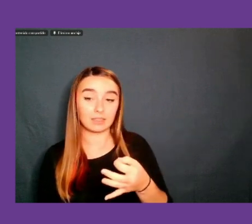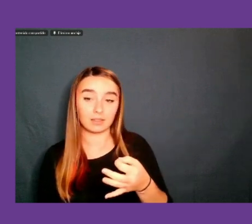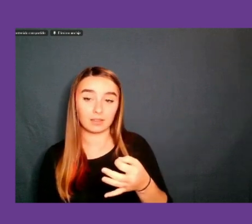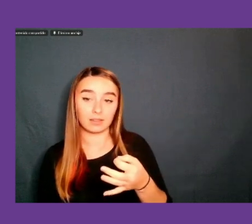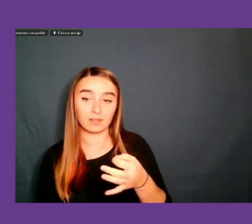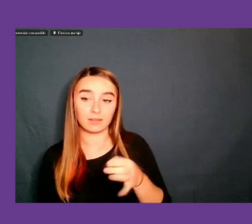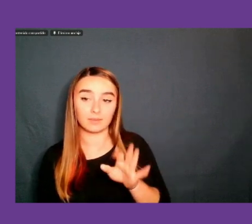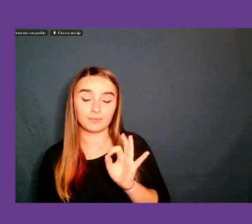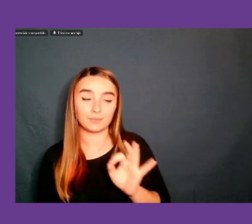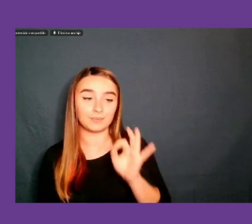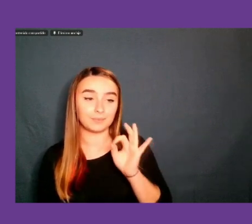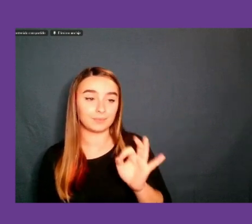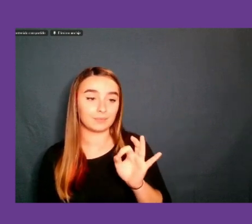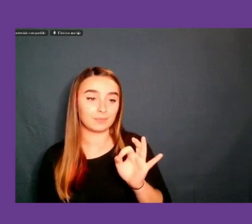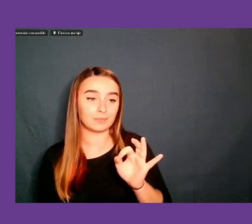yen